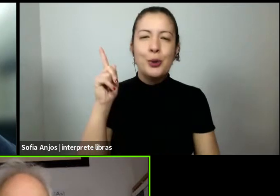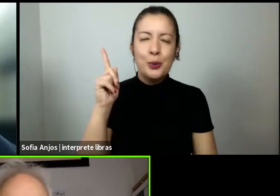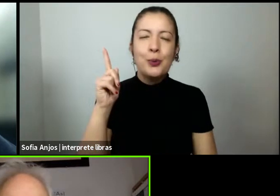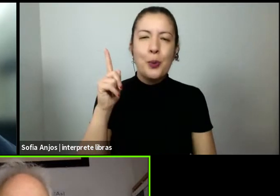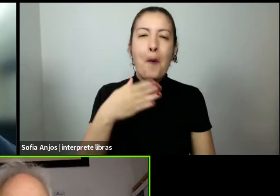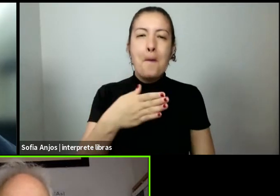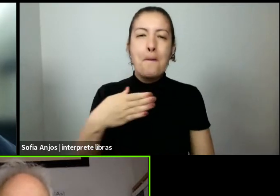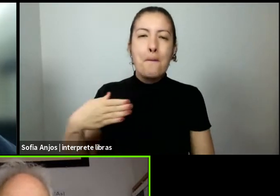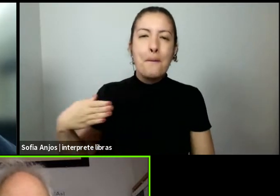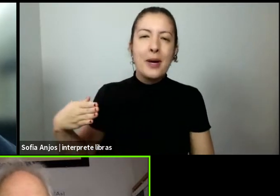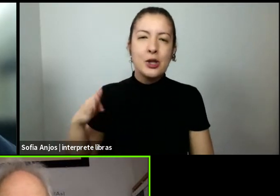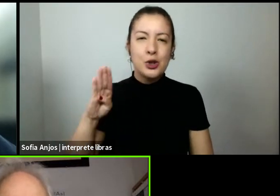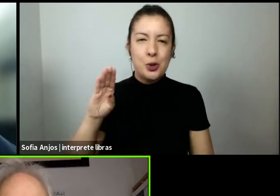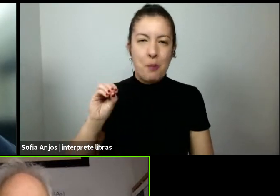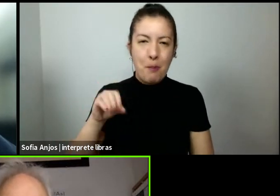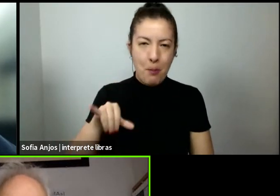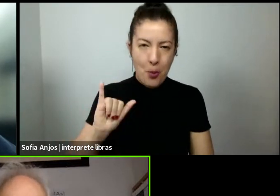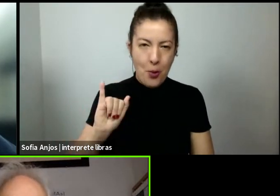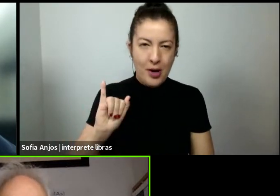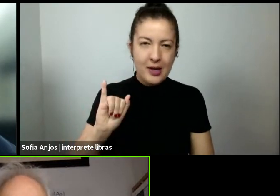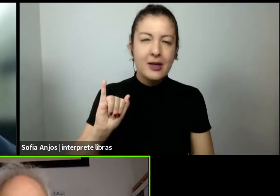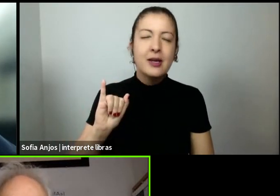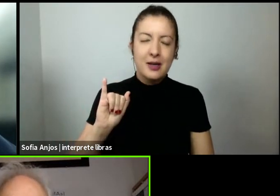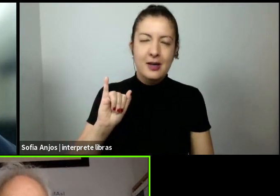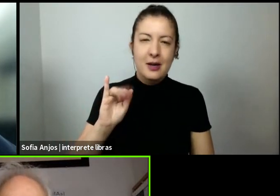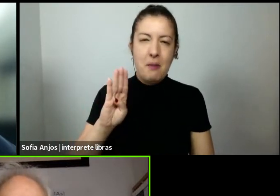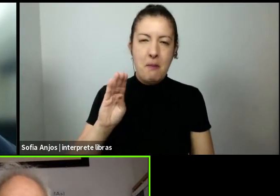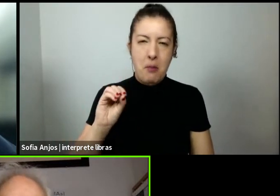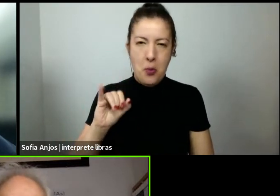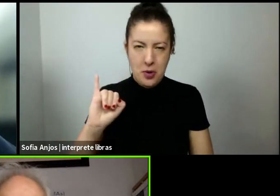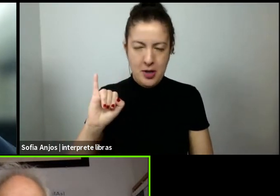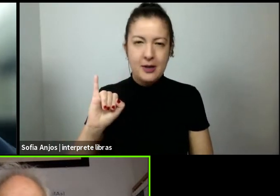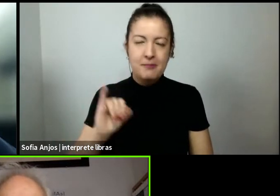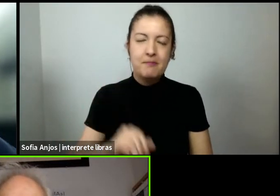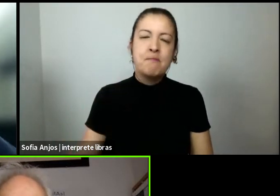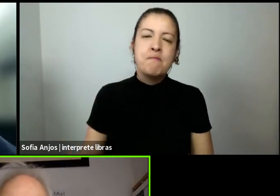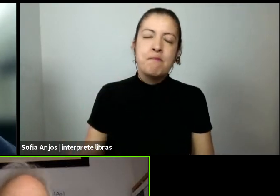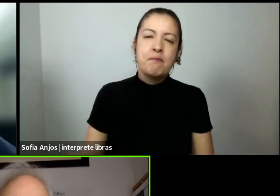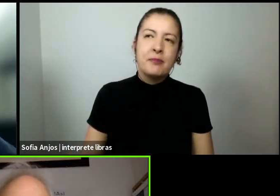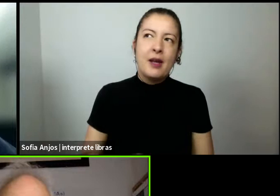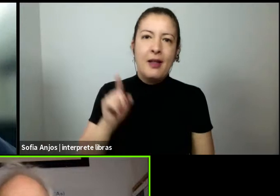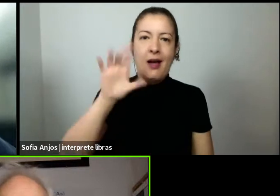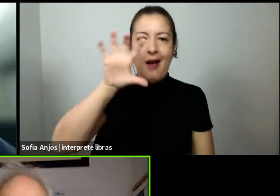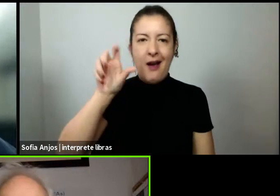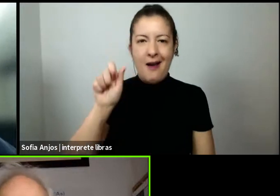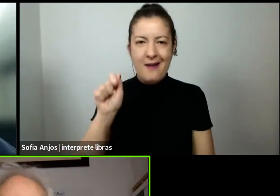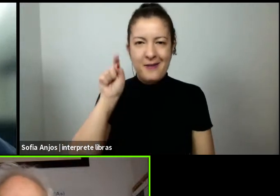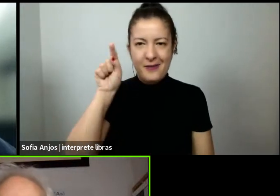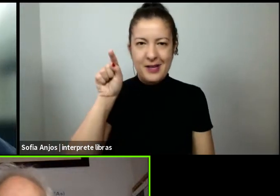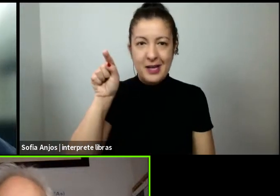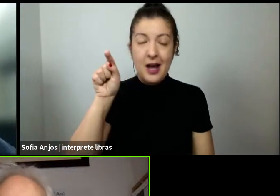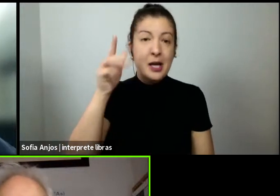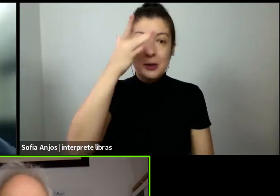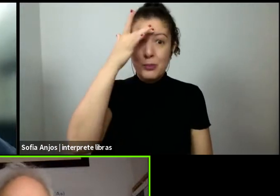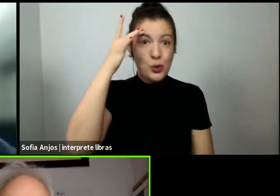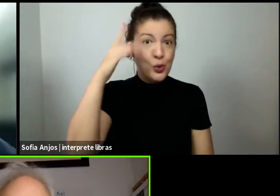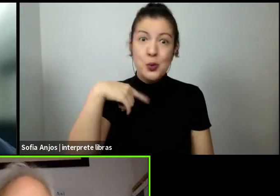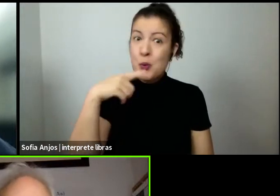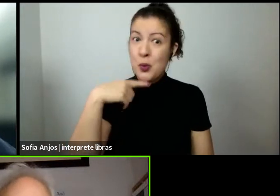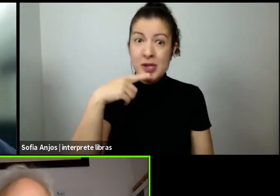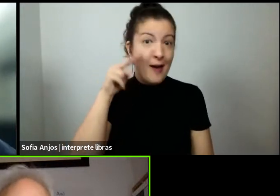the people have not necessarily seen them, and yet we're trying to ask them to protect them. So there